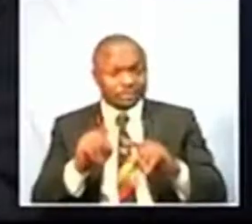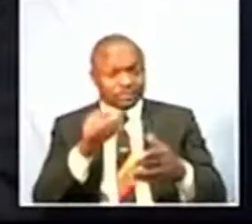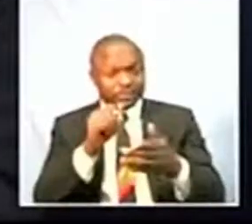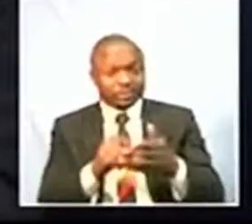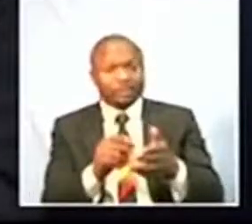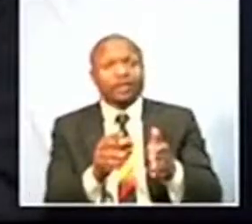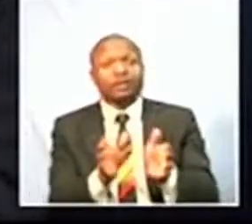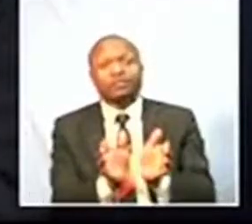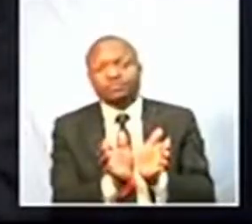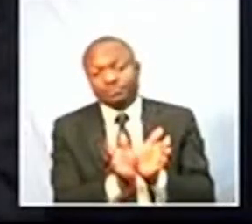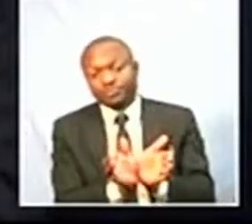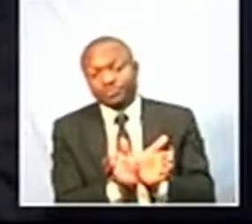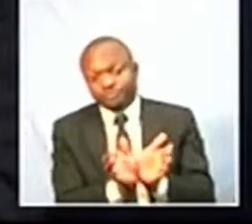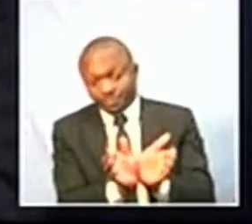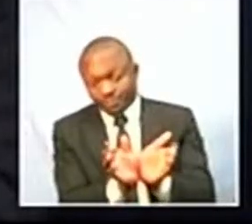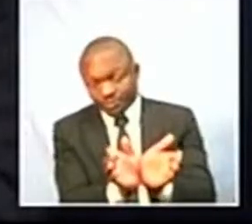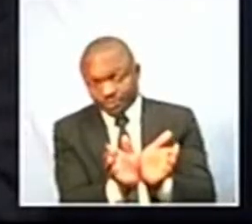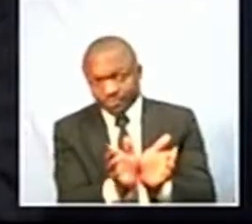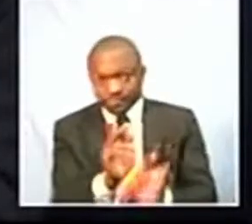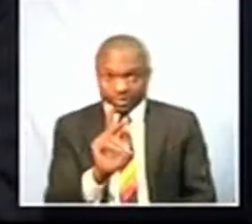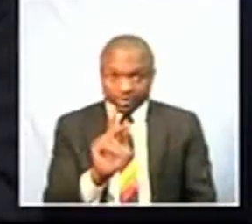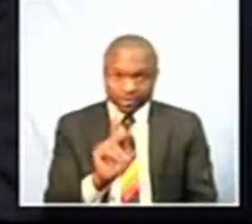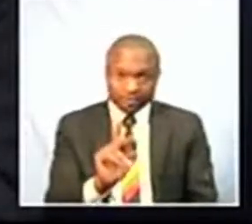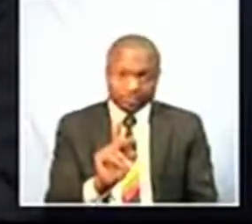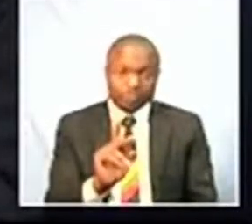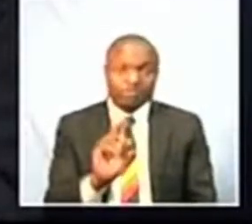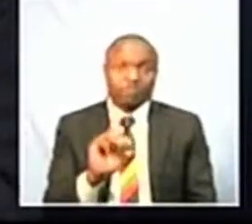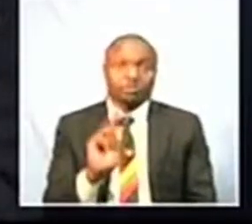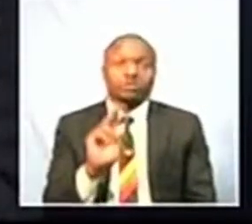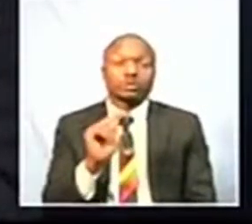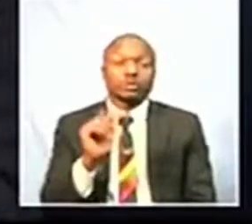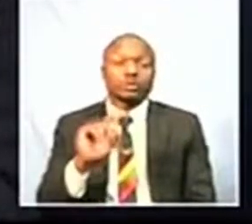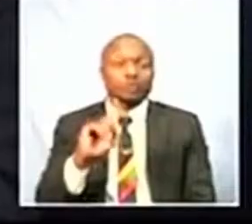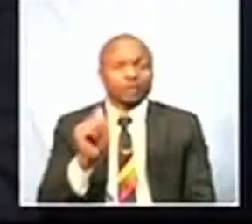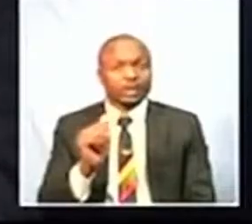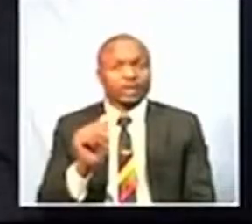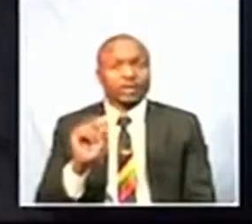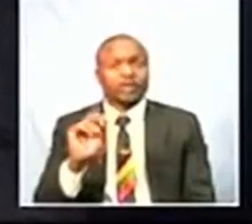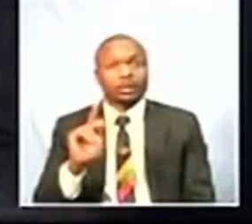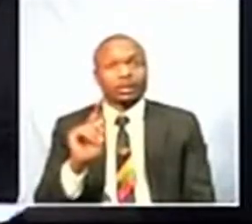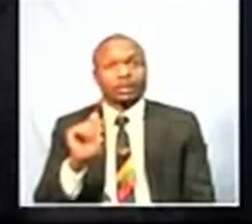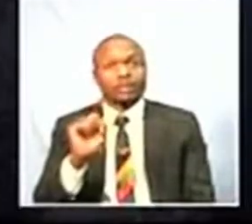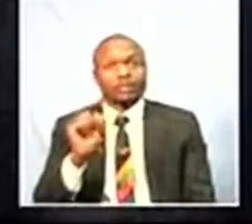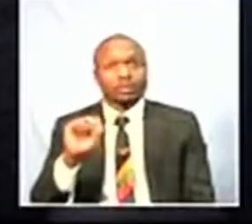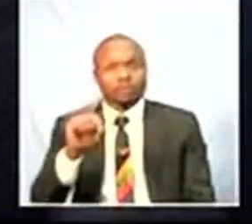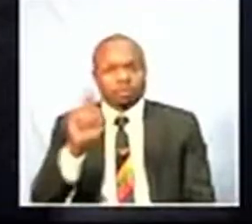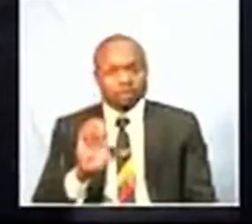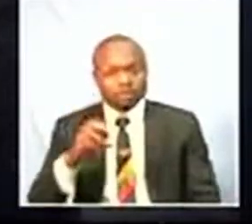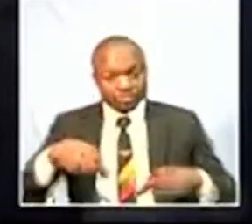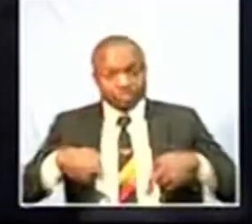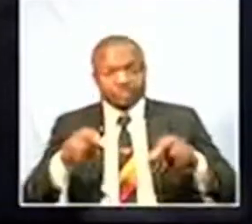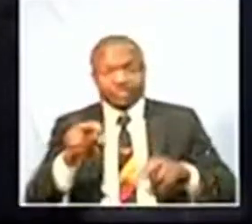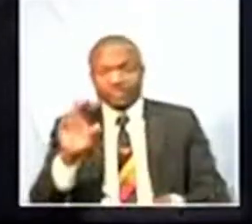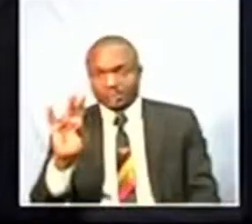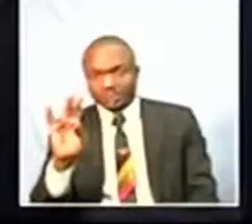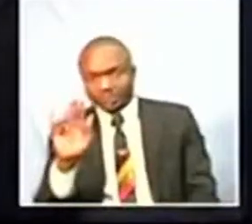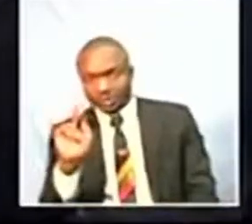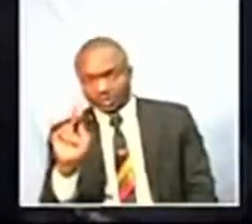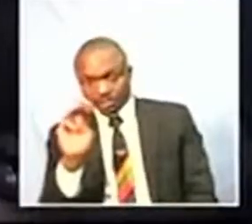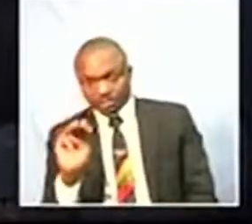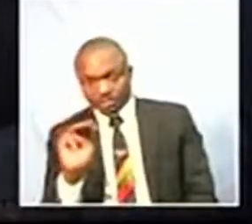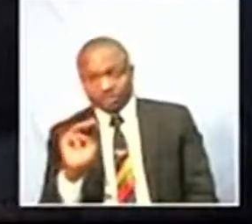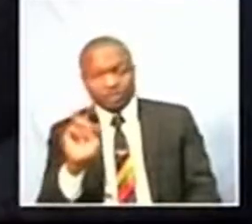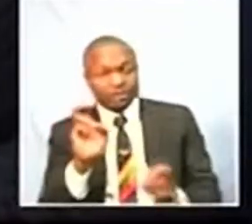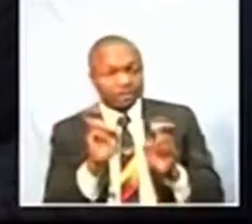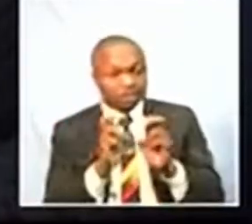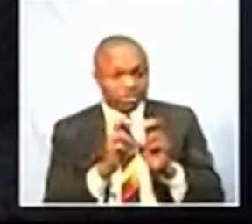of Mutokwa Kasonde Road, 7 kilometers, and the contractor